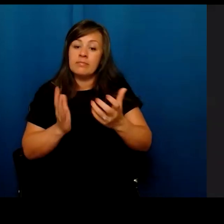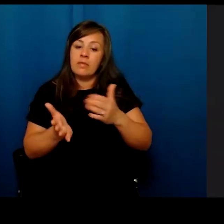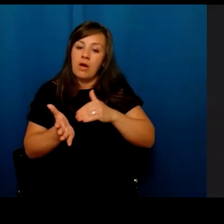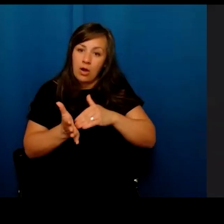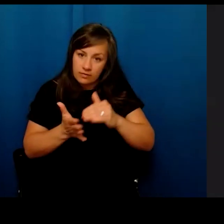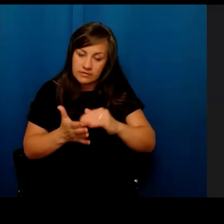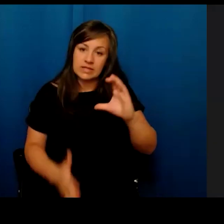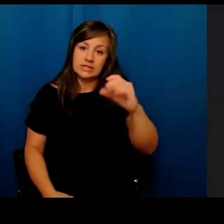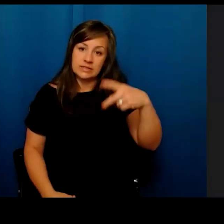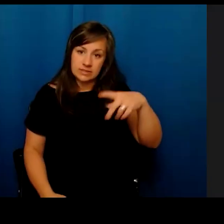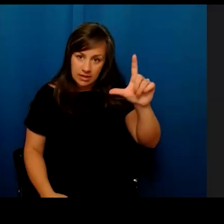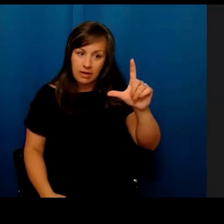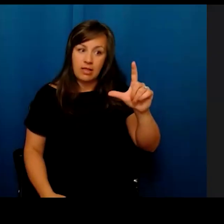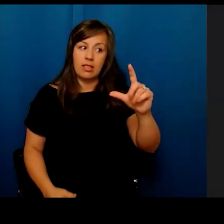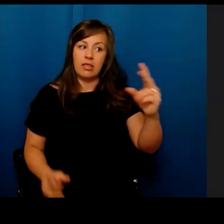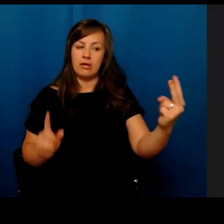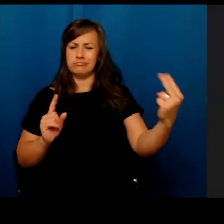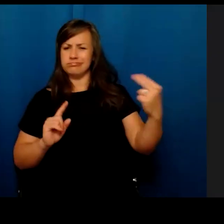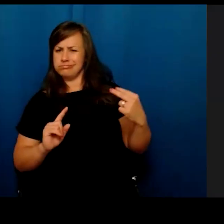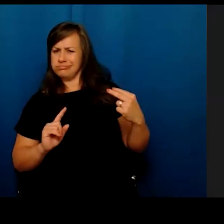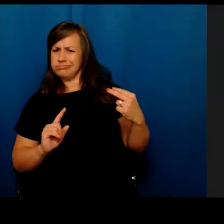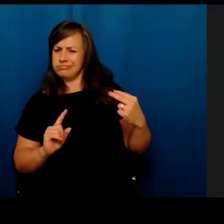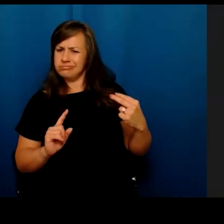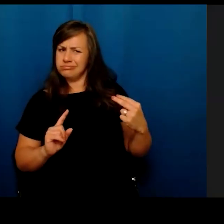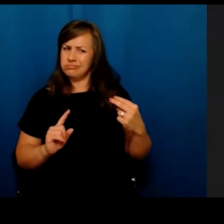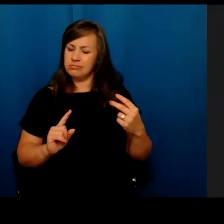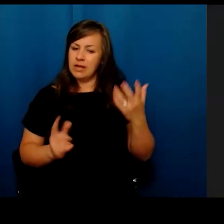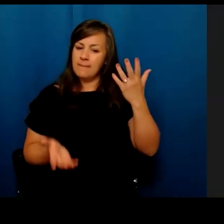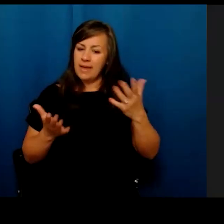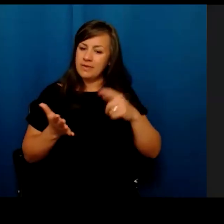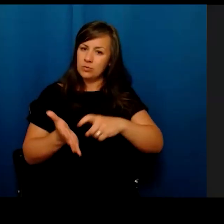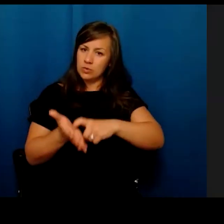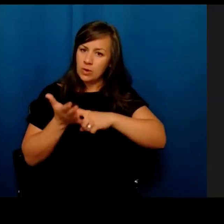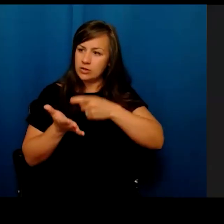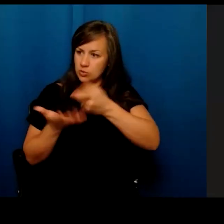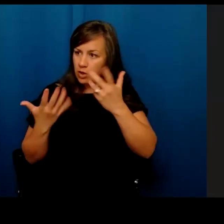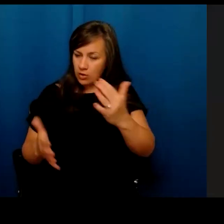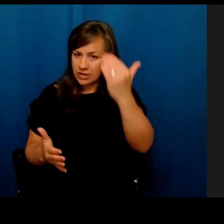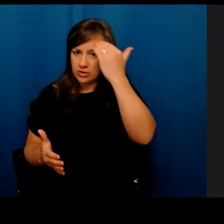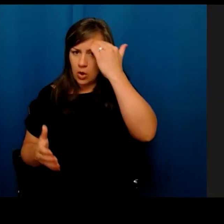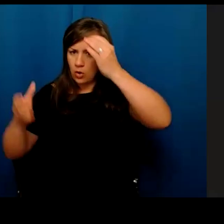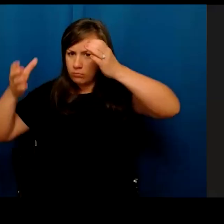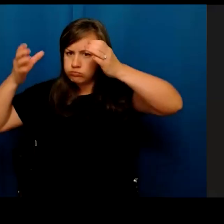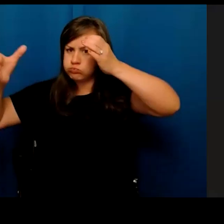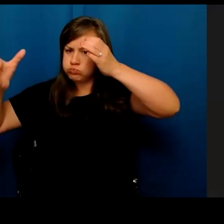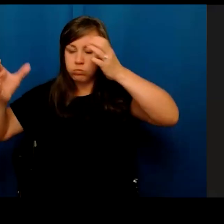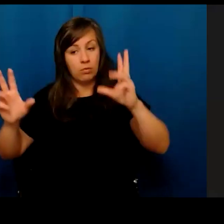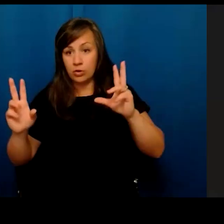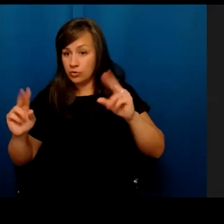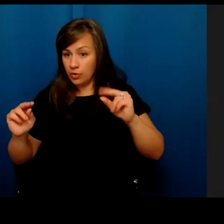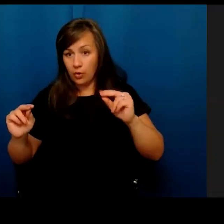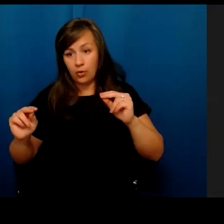CPL is talked about as you're coming in knowing something and then get credit for it, instead of talking about